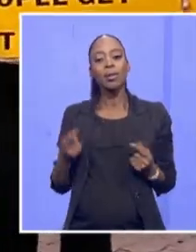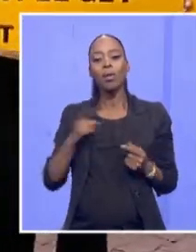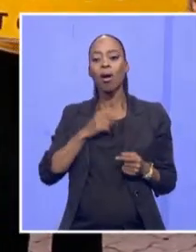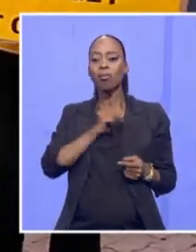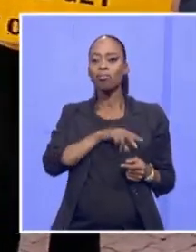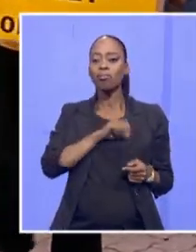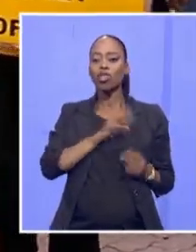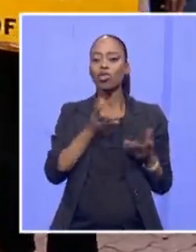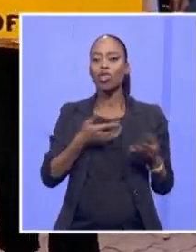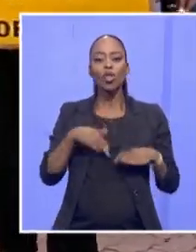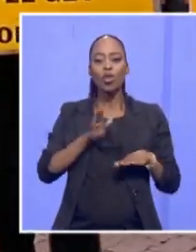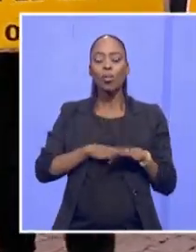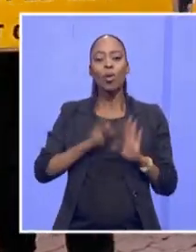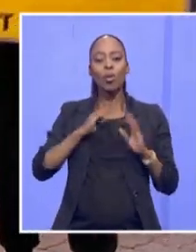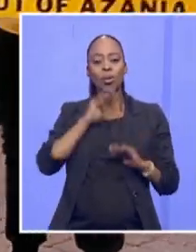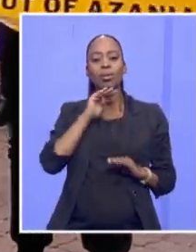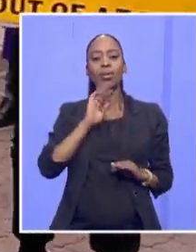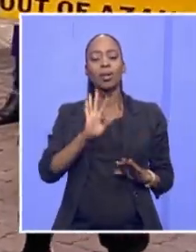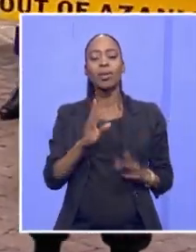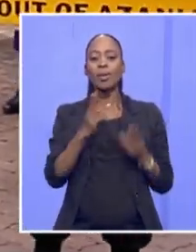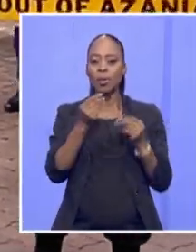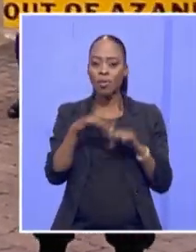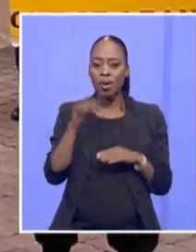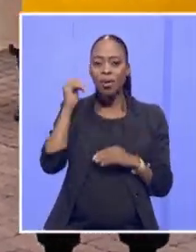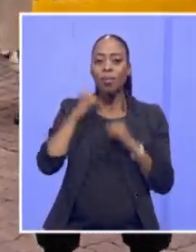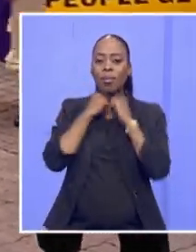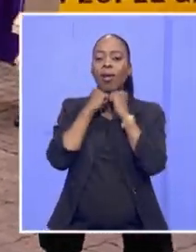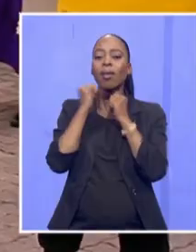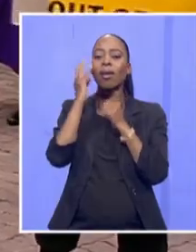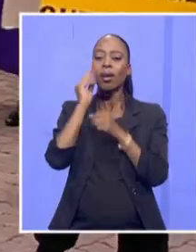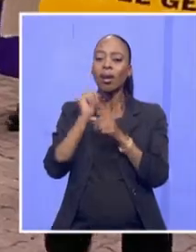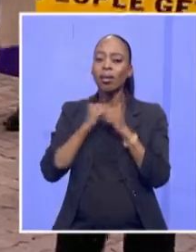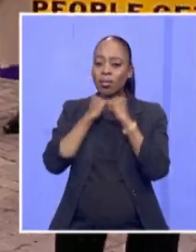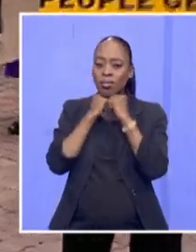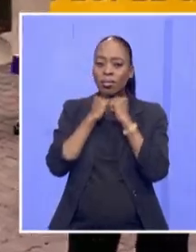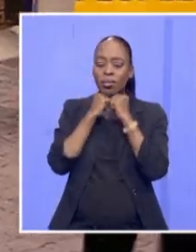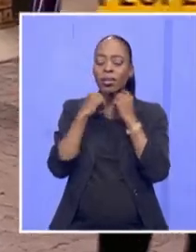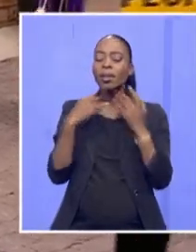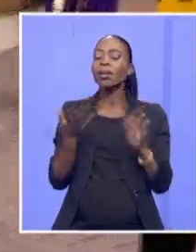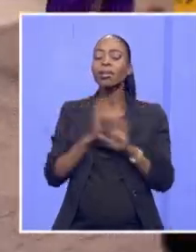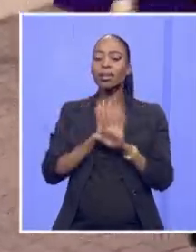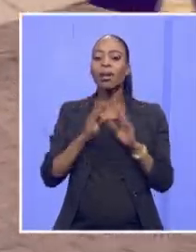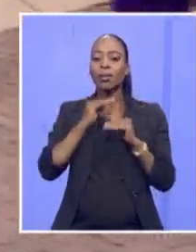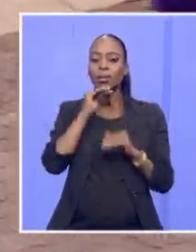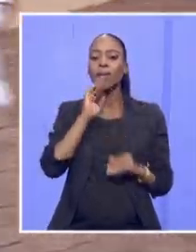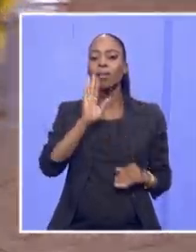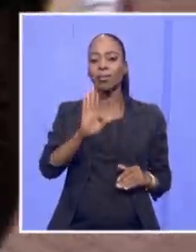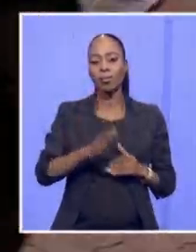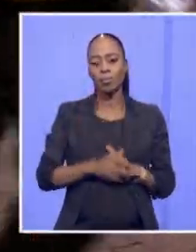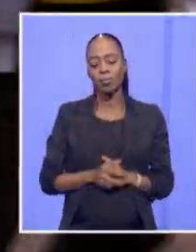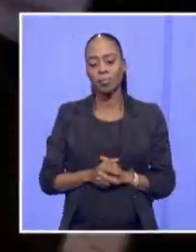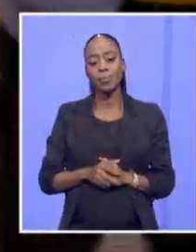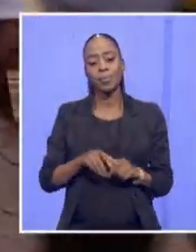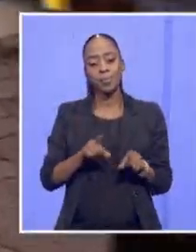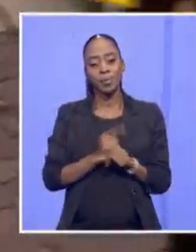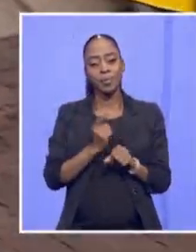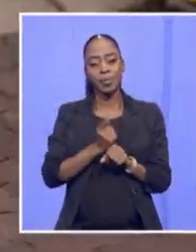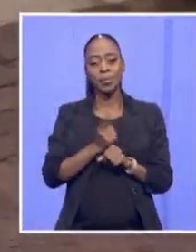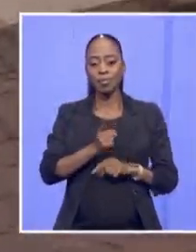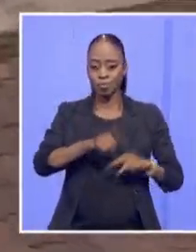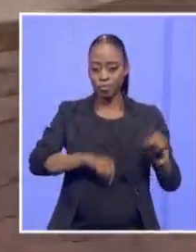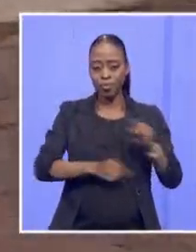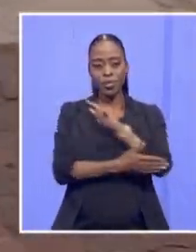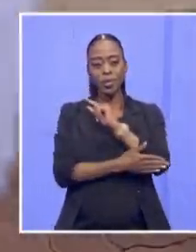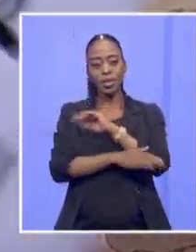this anymore. We are tired. You did it to our parents. You did it to our grandparents. We are here to tell you that enough is enough. And we're going to chase you out of our country. We're